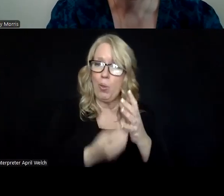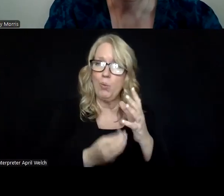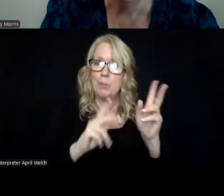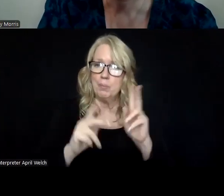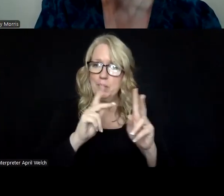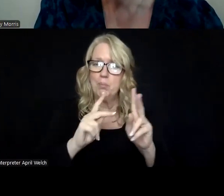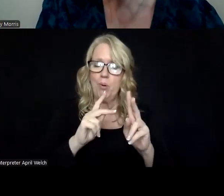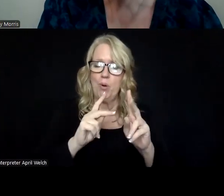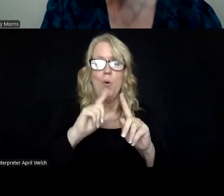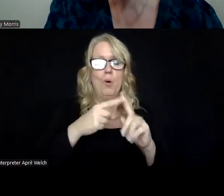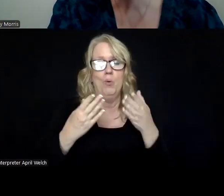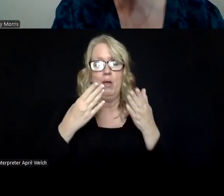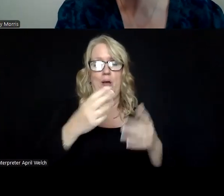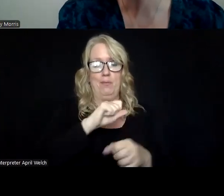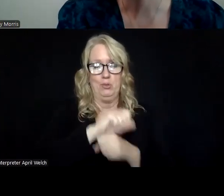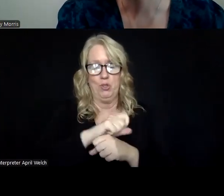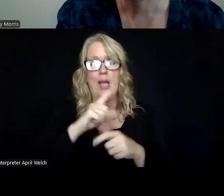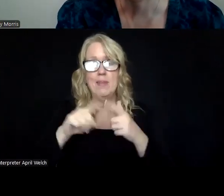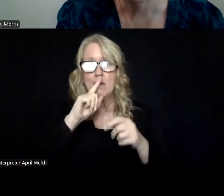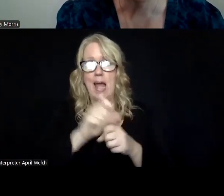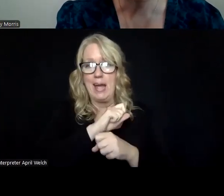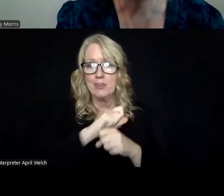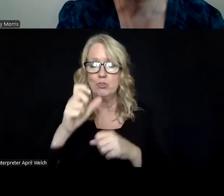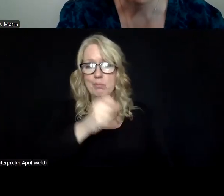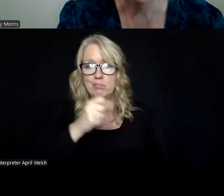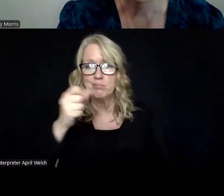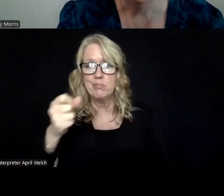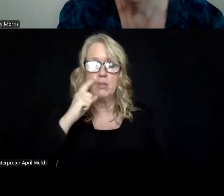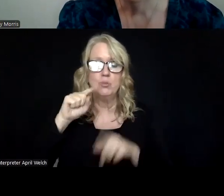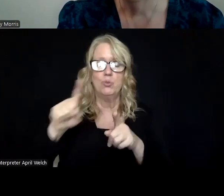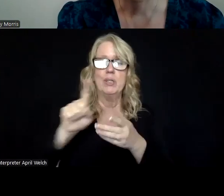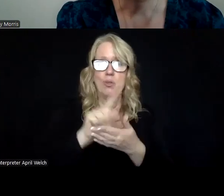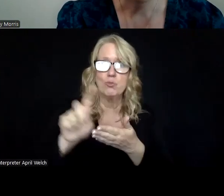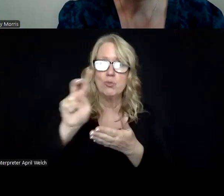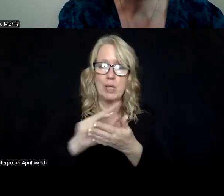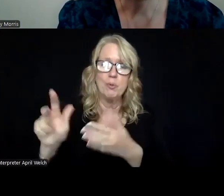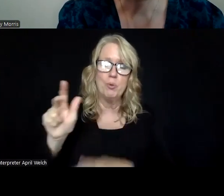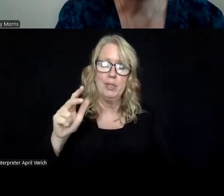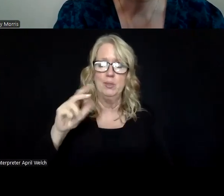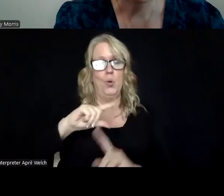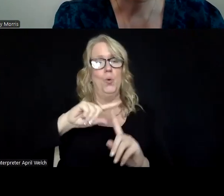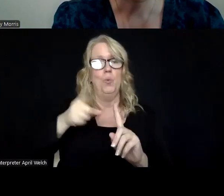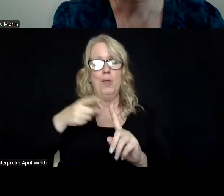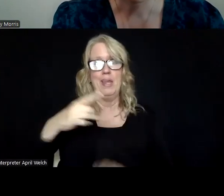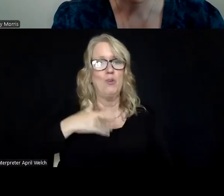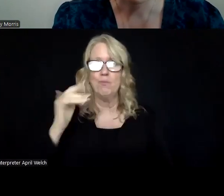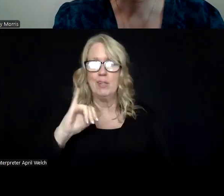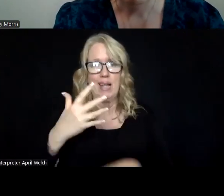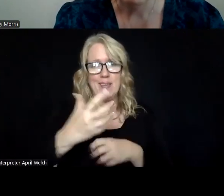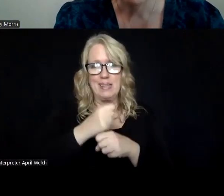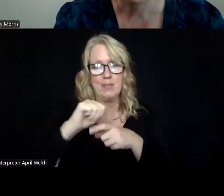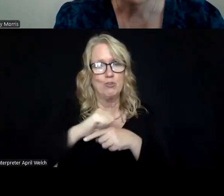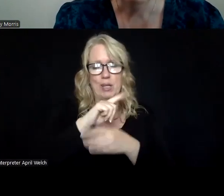time that we offer a job and the time we bring them on, or during those first couple of weeks when they don't feel like they're getting the training they